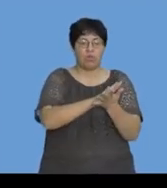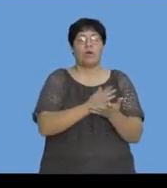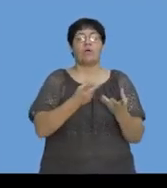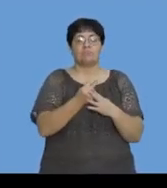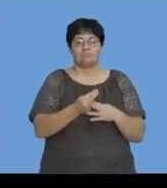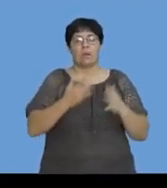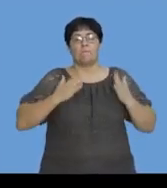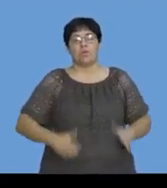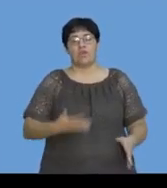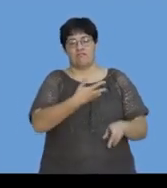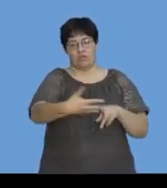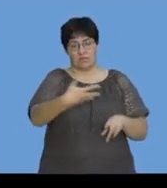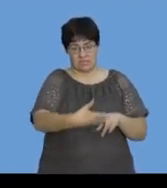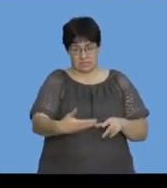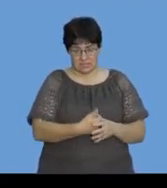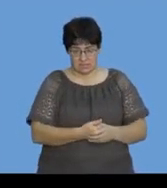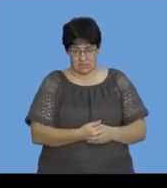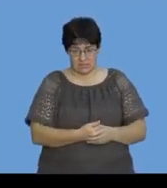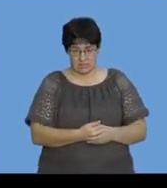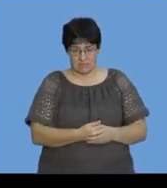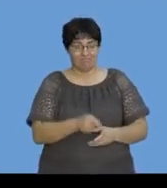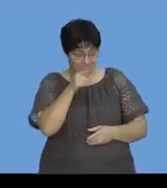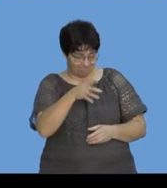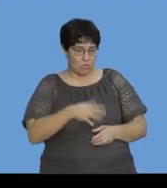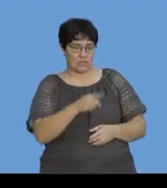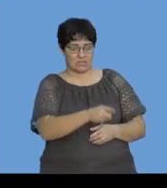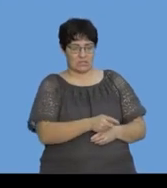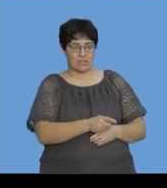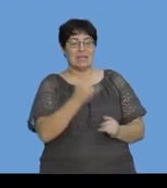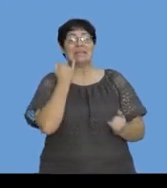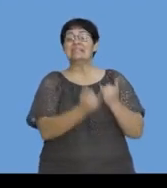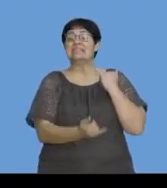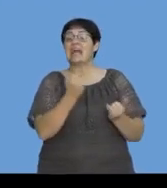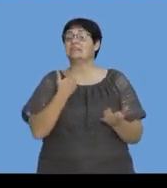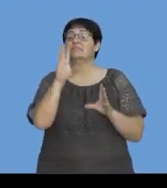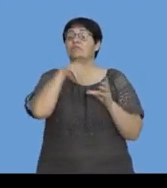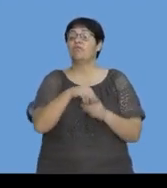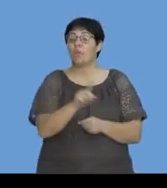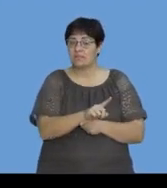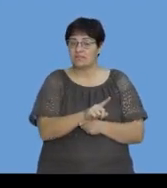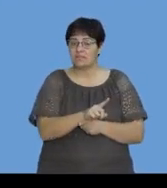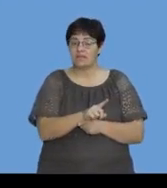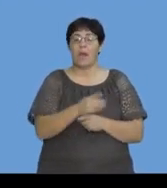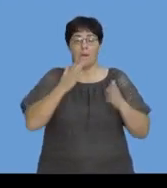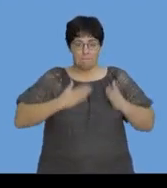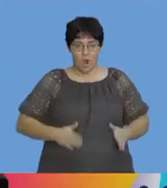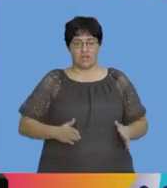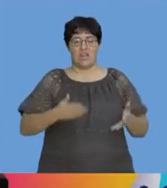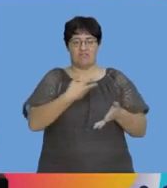been contaminated by body fluids. That's what you're looking. What does sexual intercourse